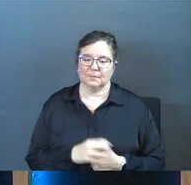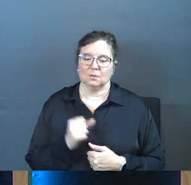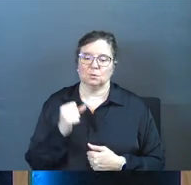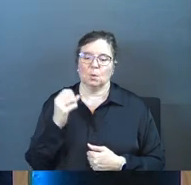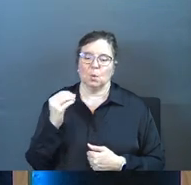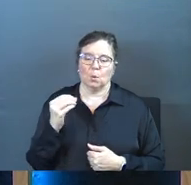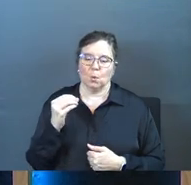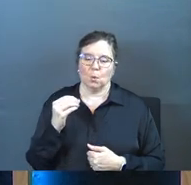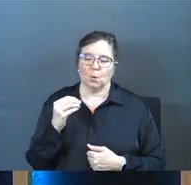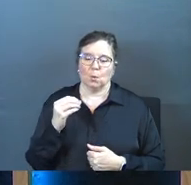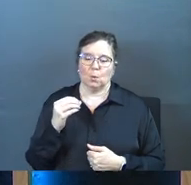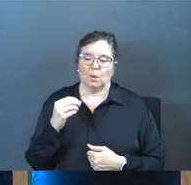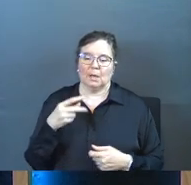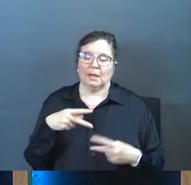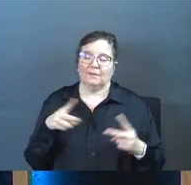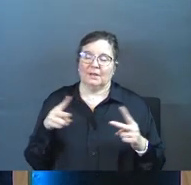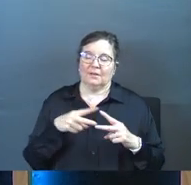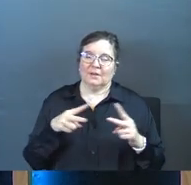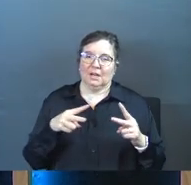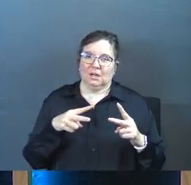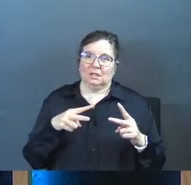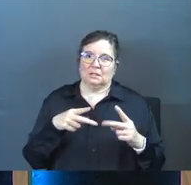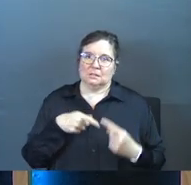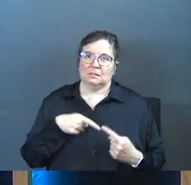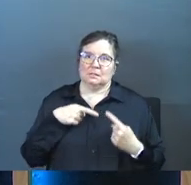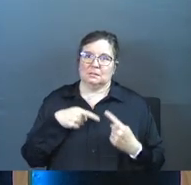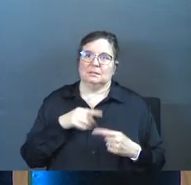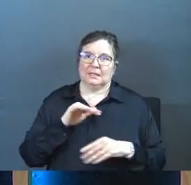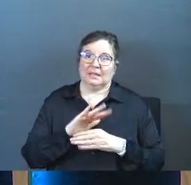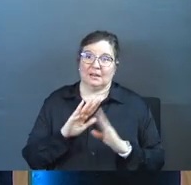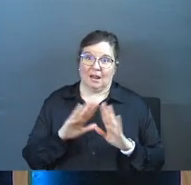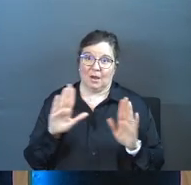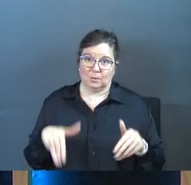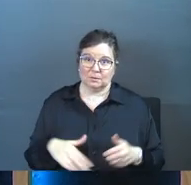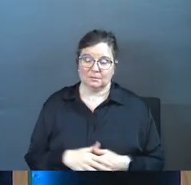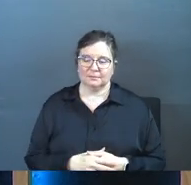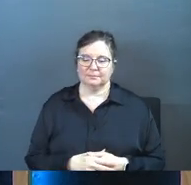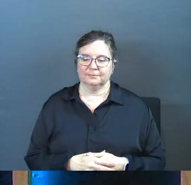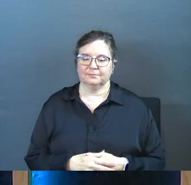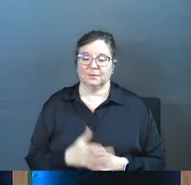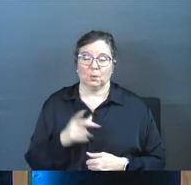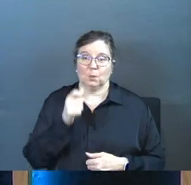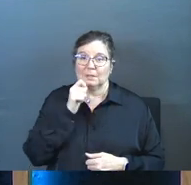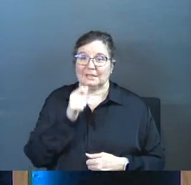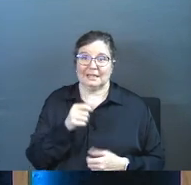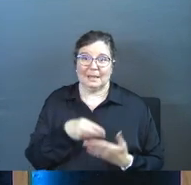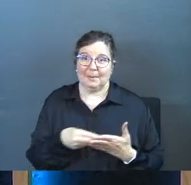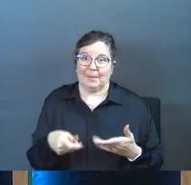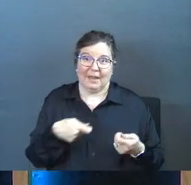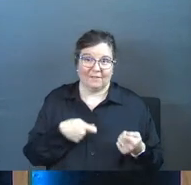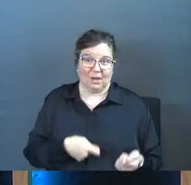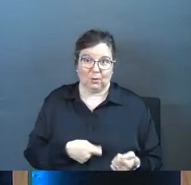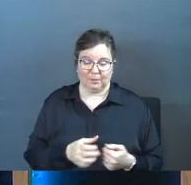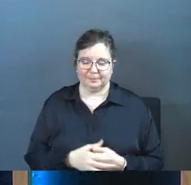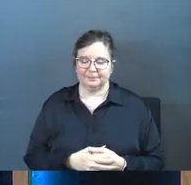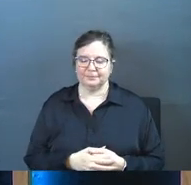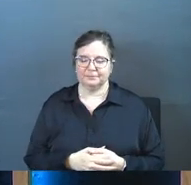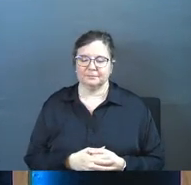And so it was a very, very trying evening in our house. We did not buy a vacuum.